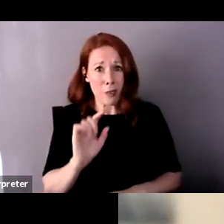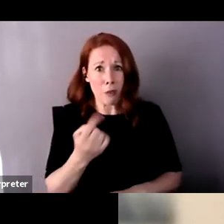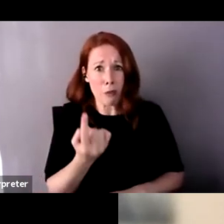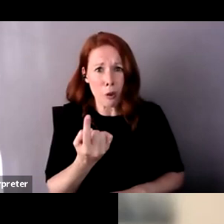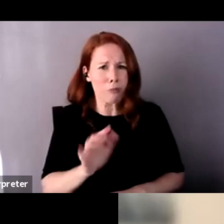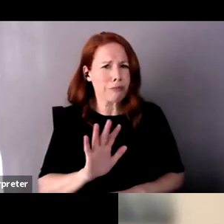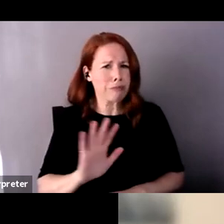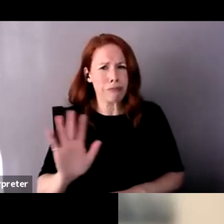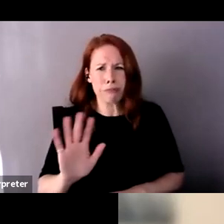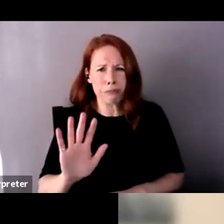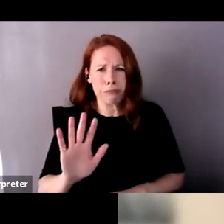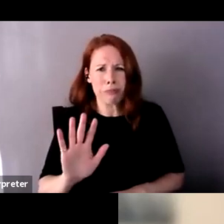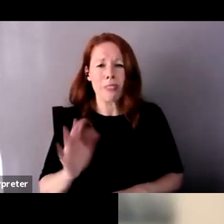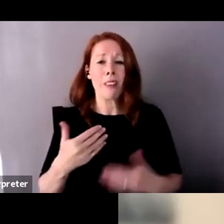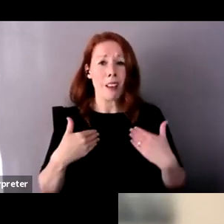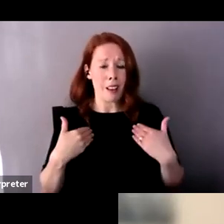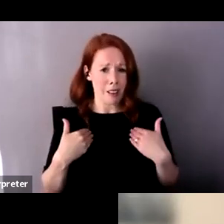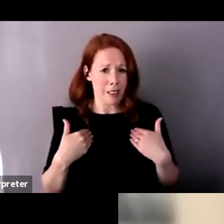There are tons of